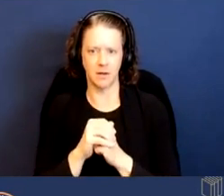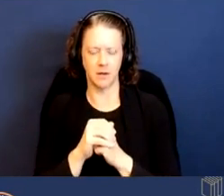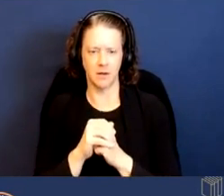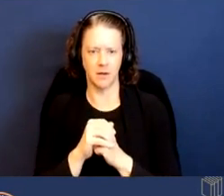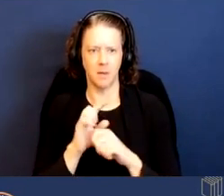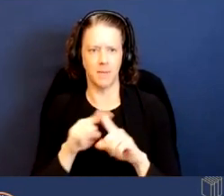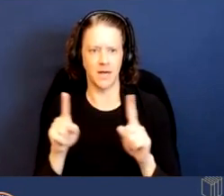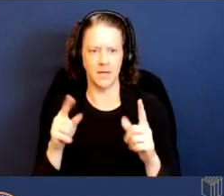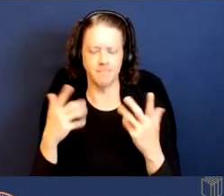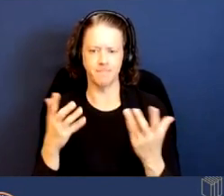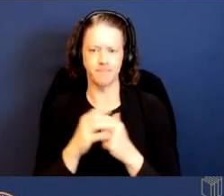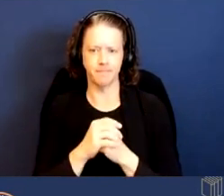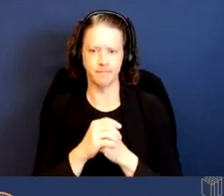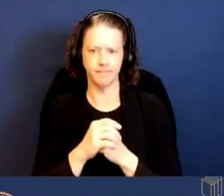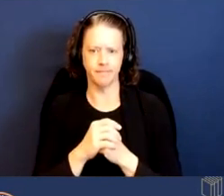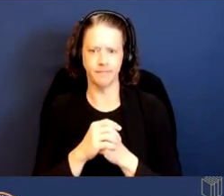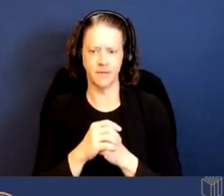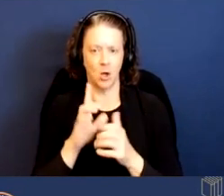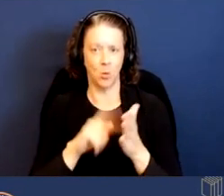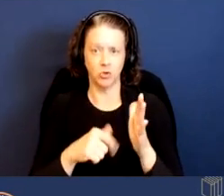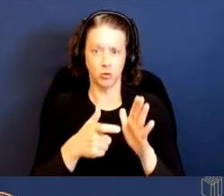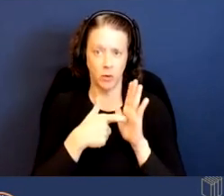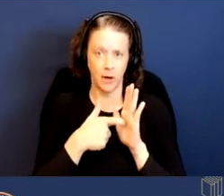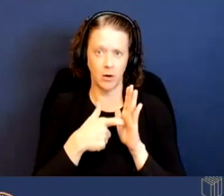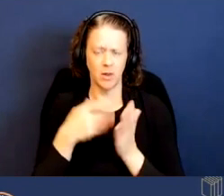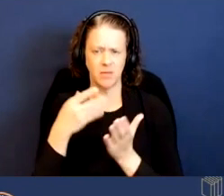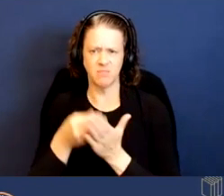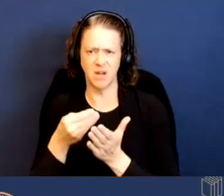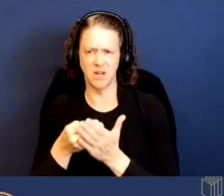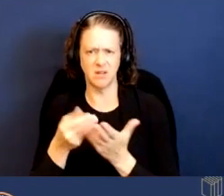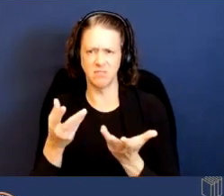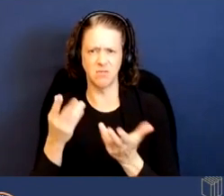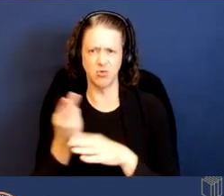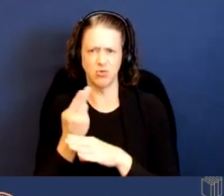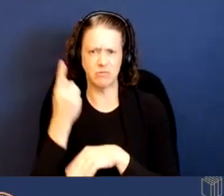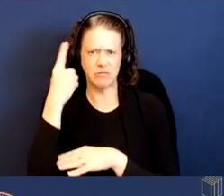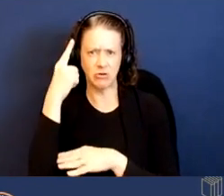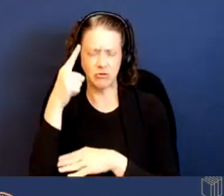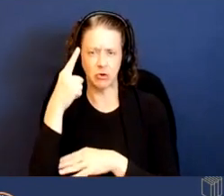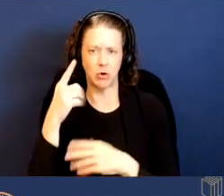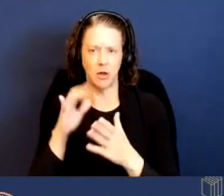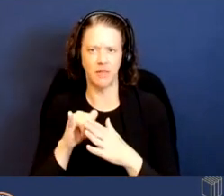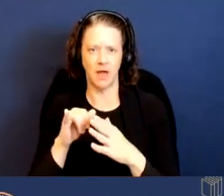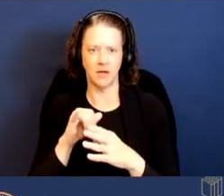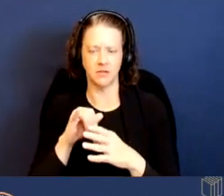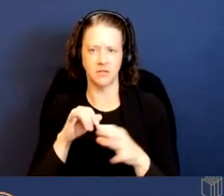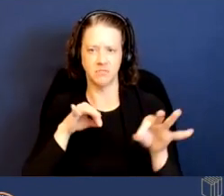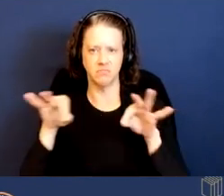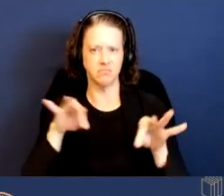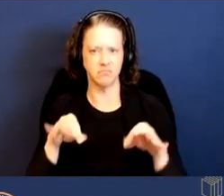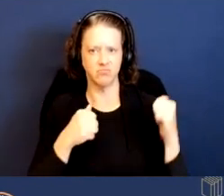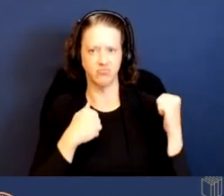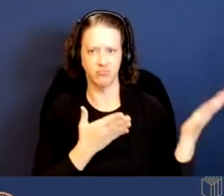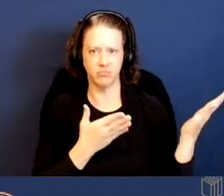funds, what's required in terms of those funds is really sort of laid out in the slide before you, in terms of